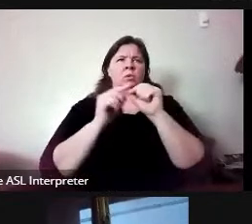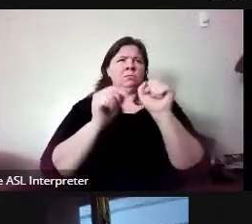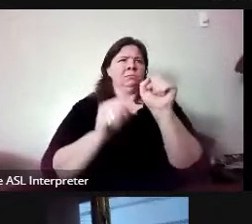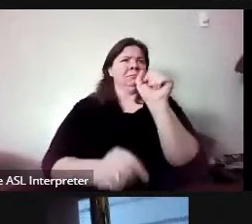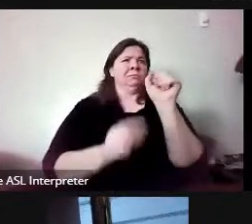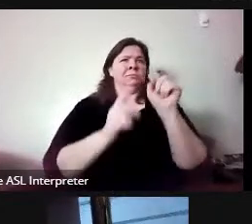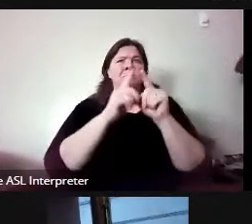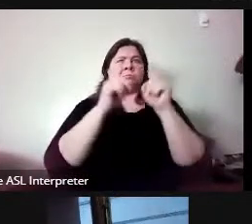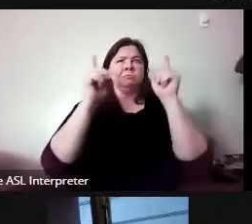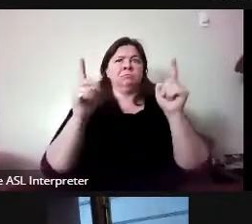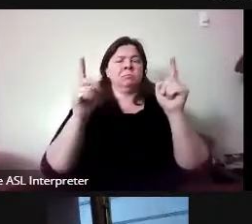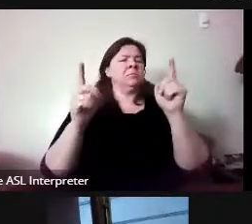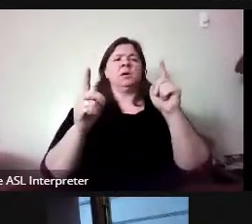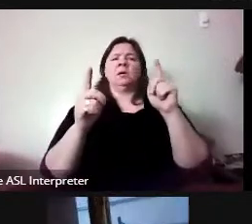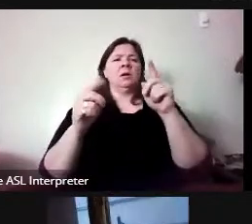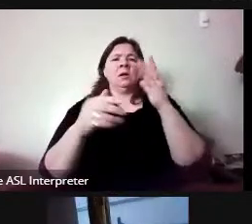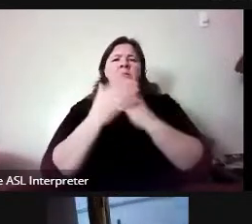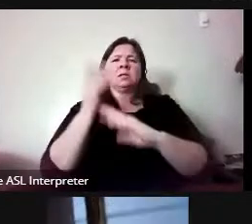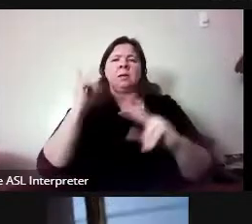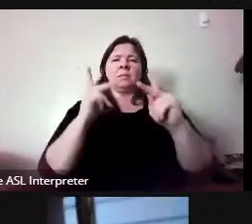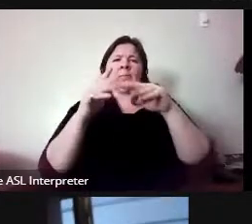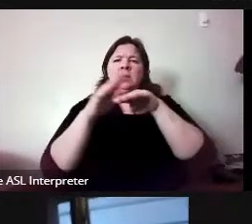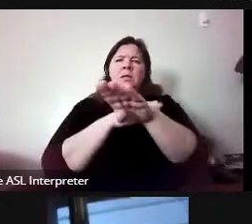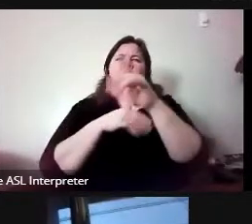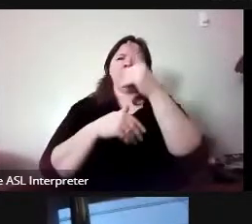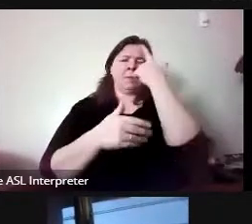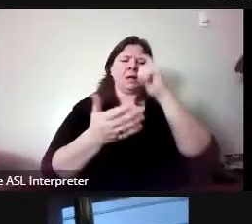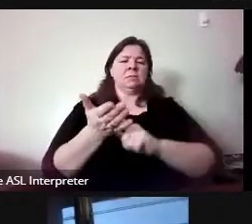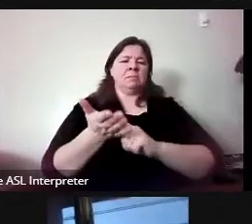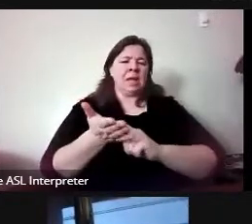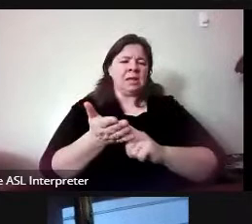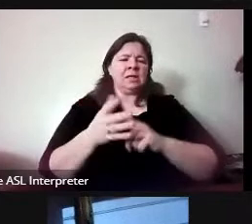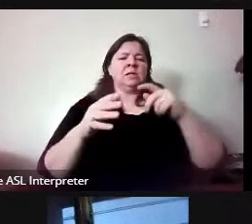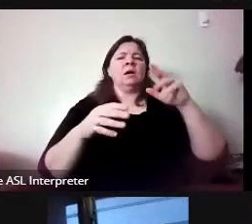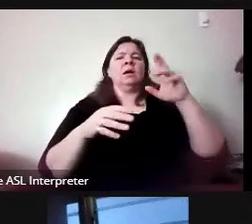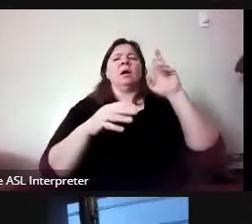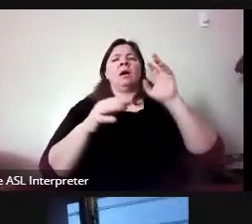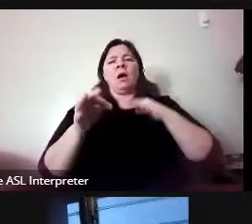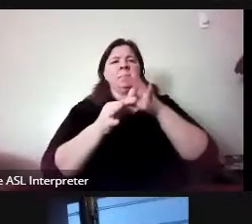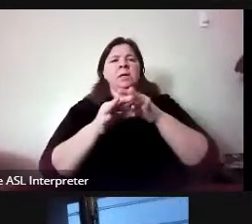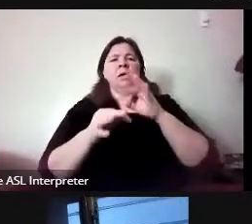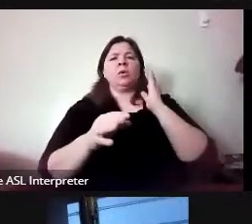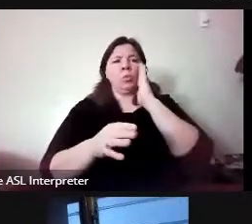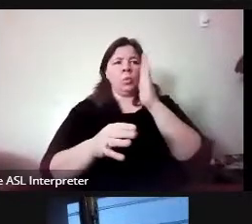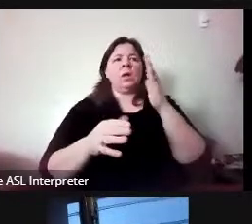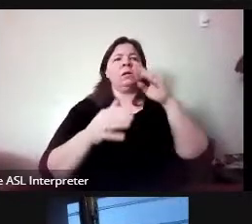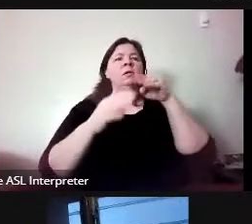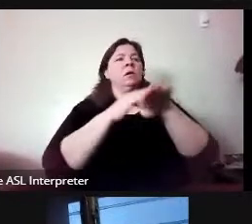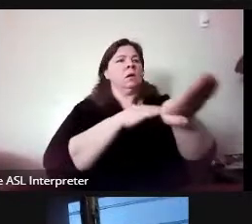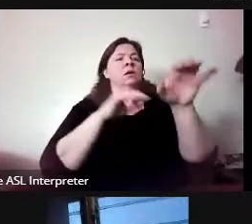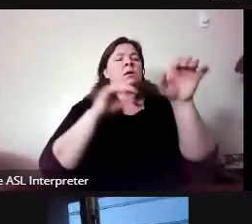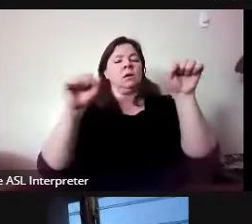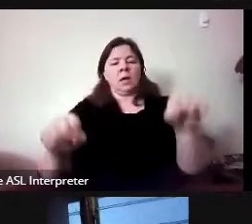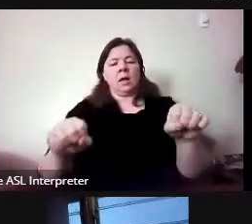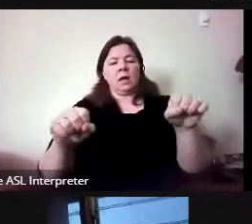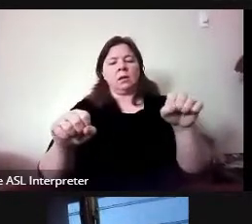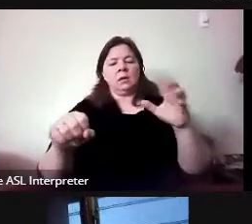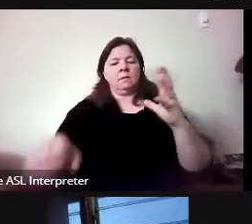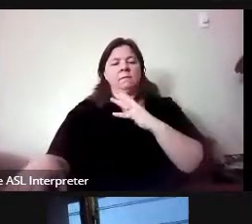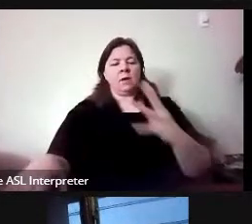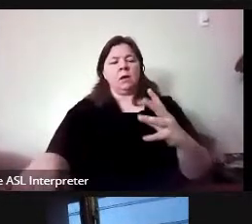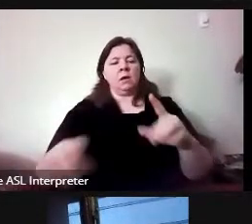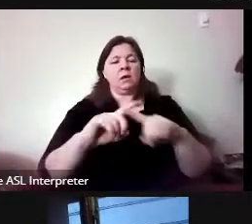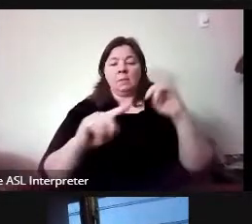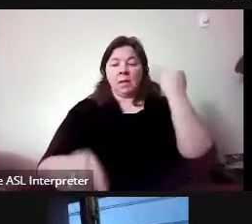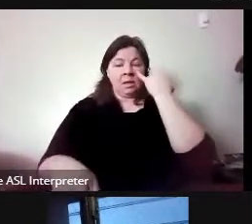can log in, some can't, but it's only because of the maintenance and updates that they're doing. We will all get in fine, but